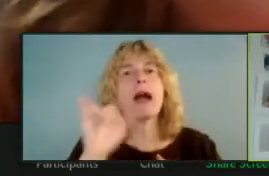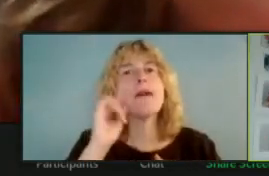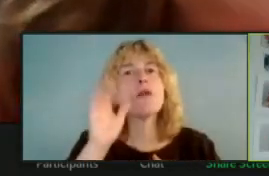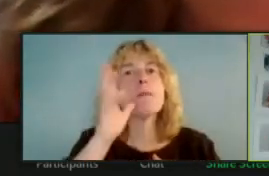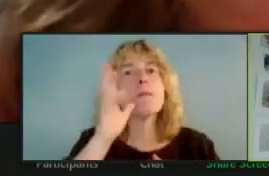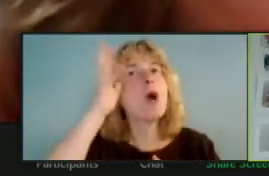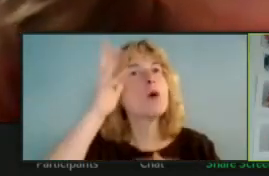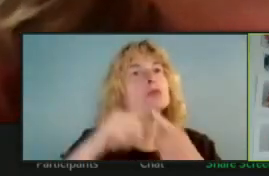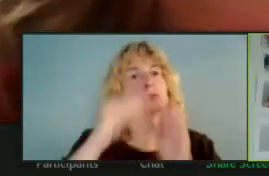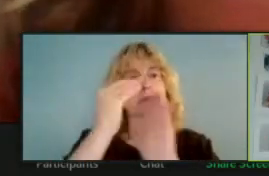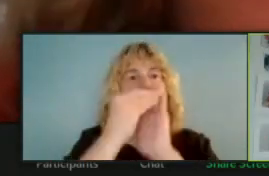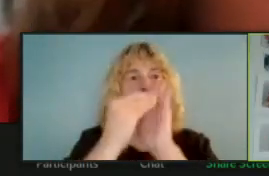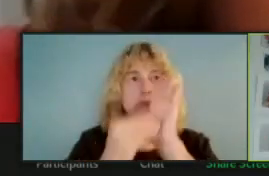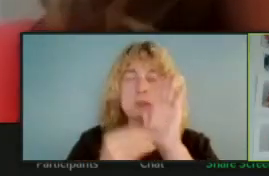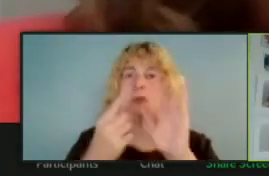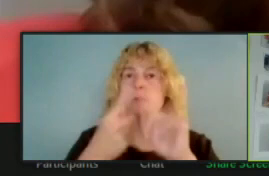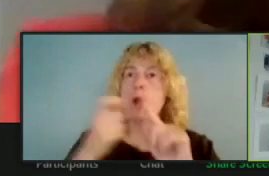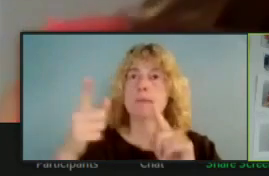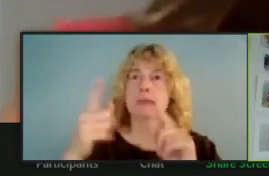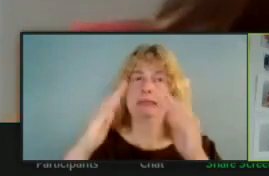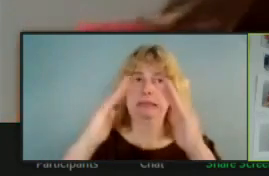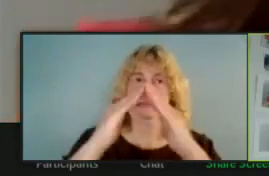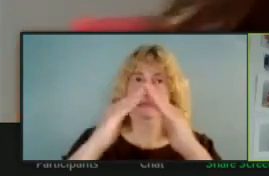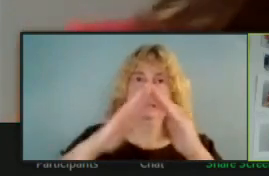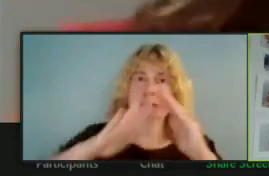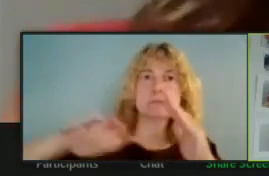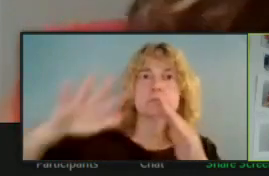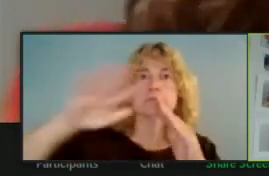coalition has put together.